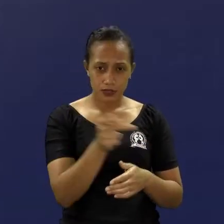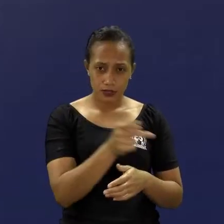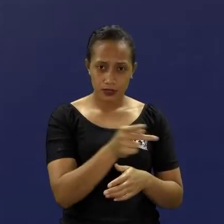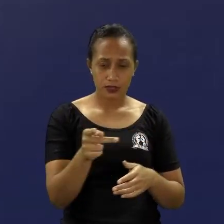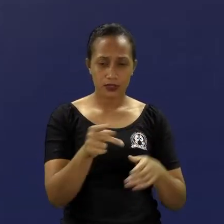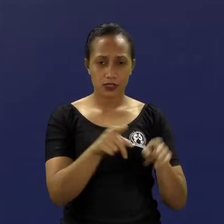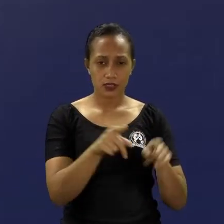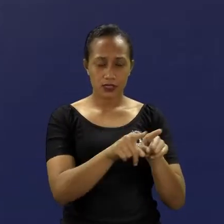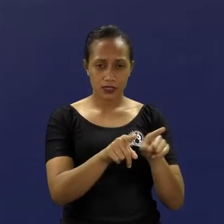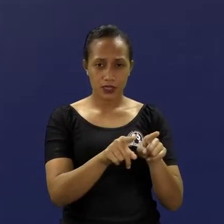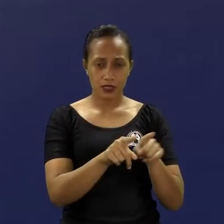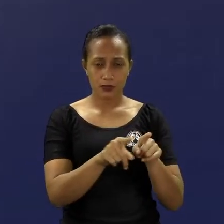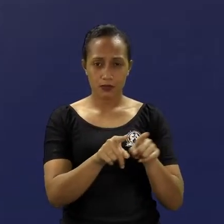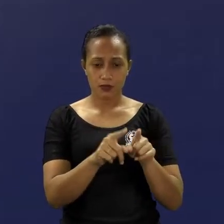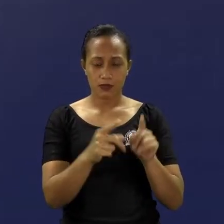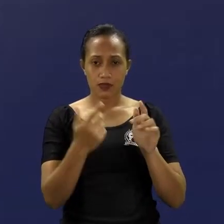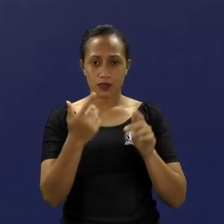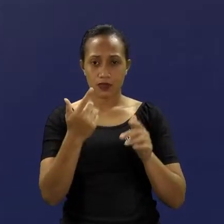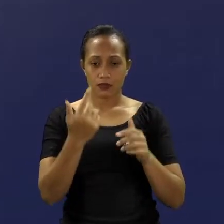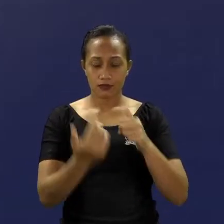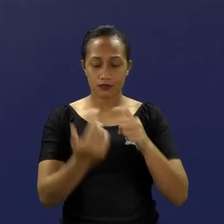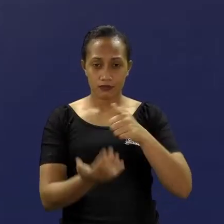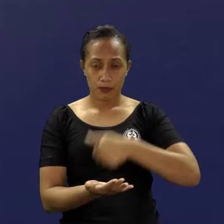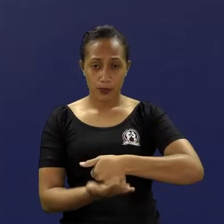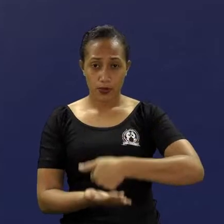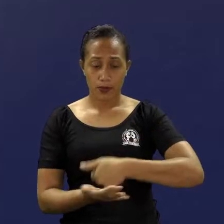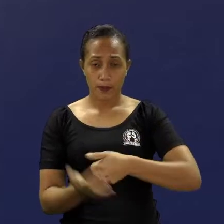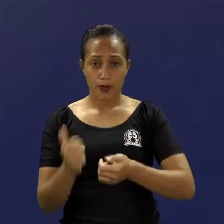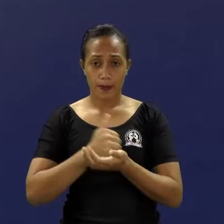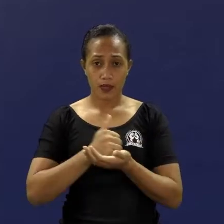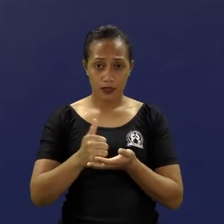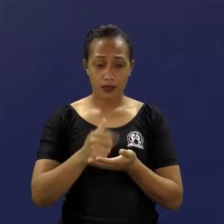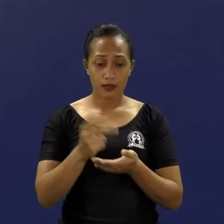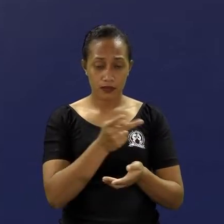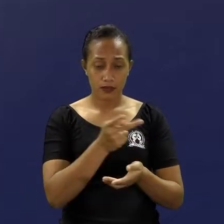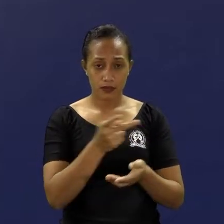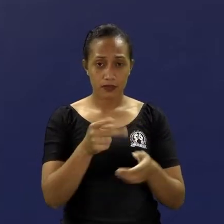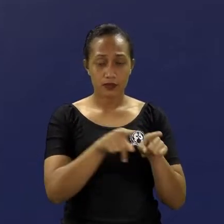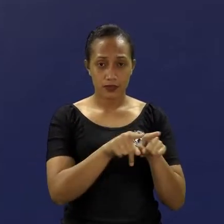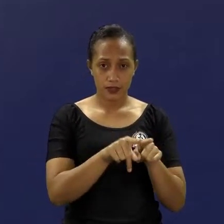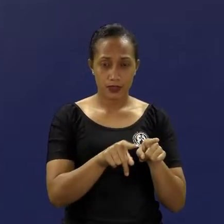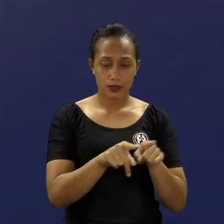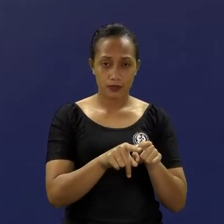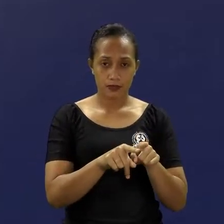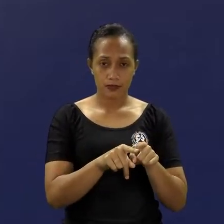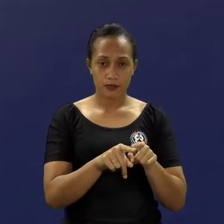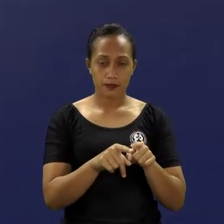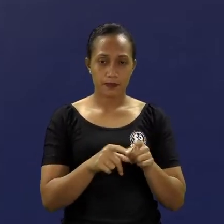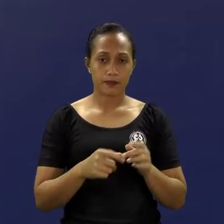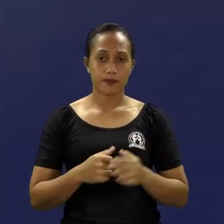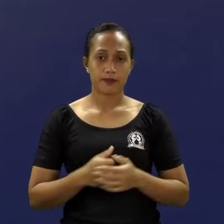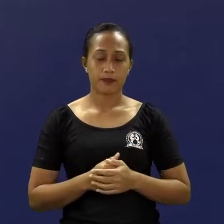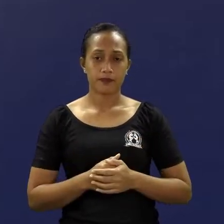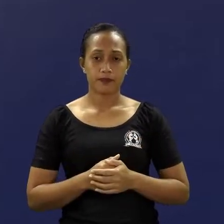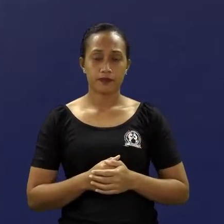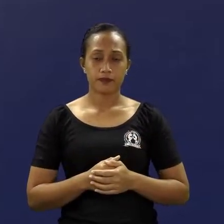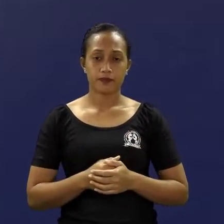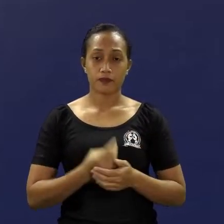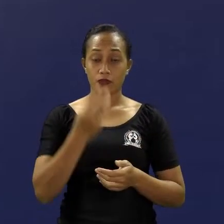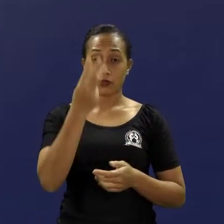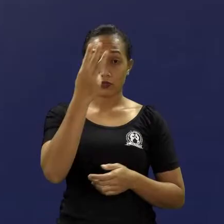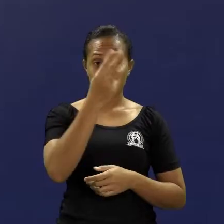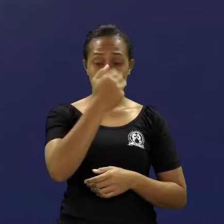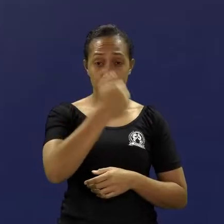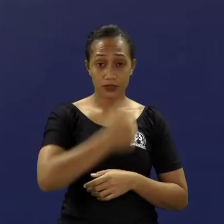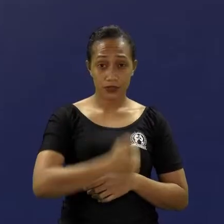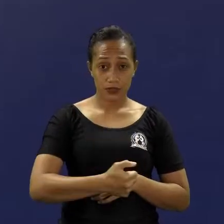tutusa ia numera ia pito i lalo vai ngā mea nei or denominators. Tolu o vai